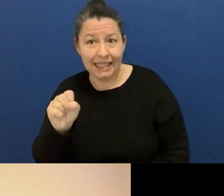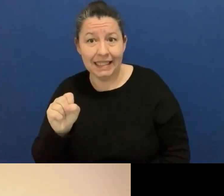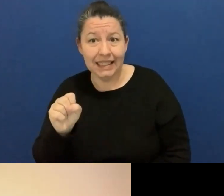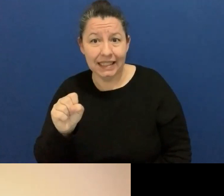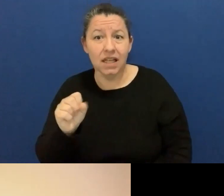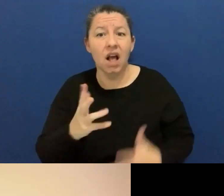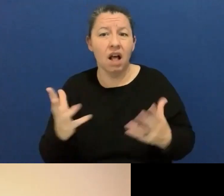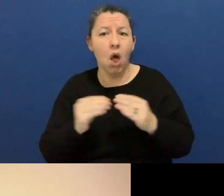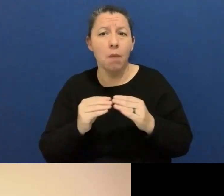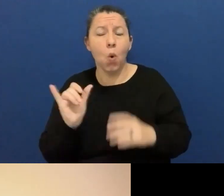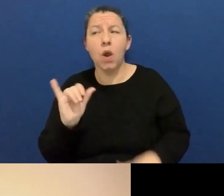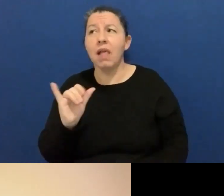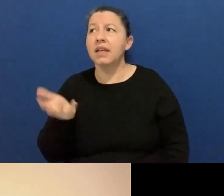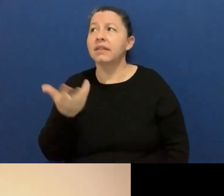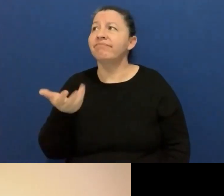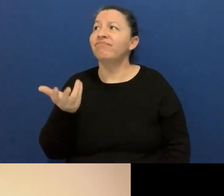like